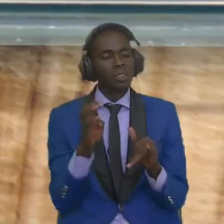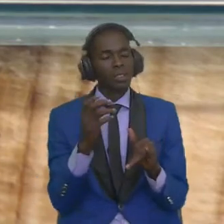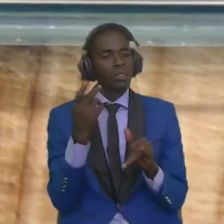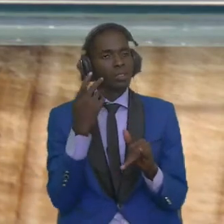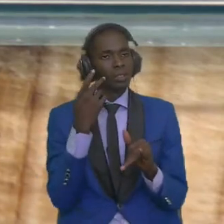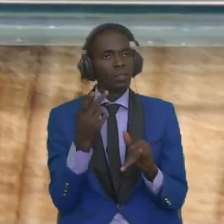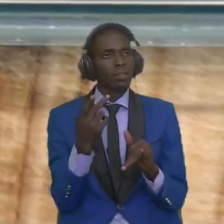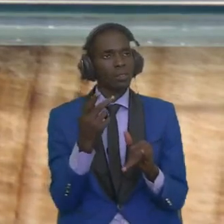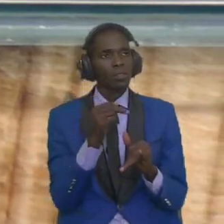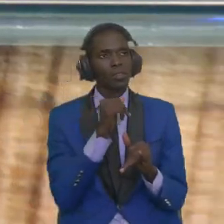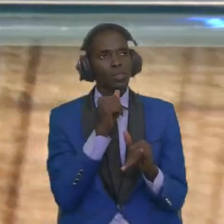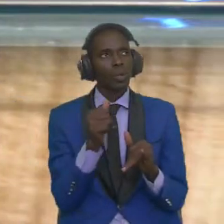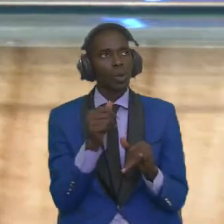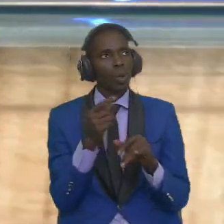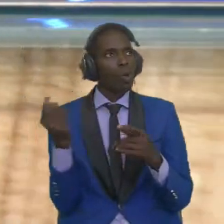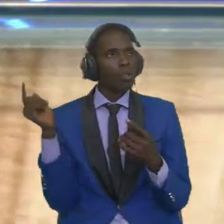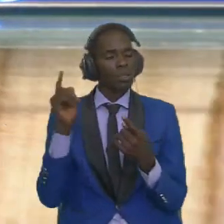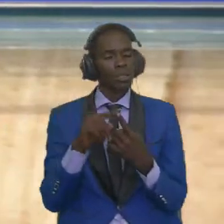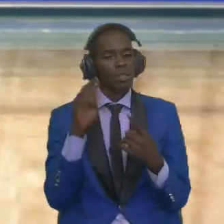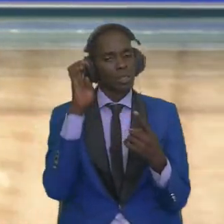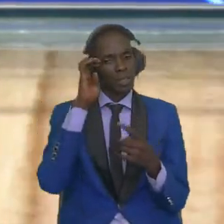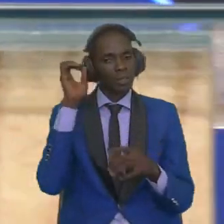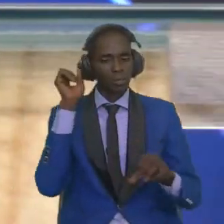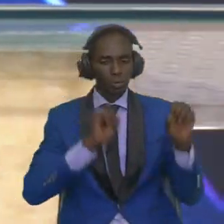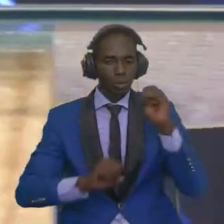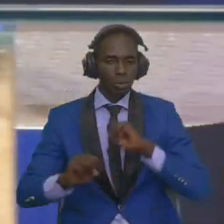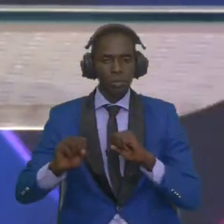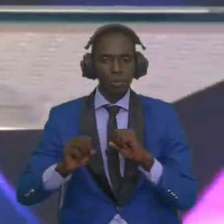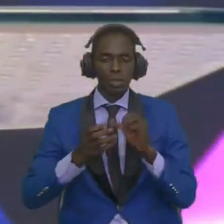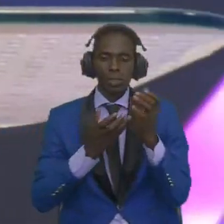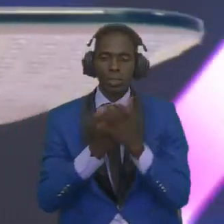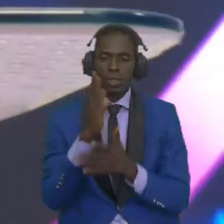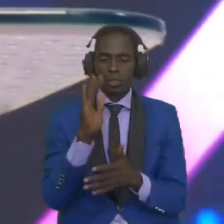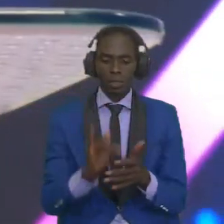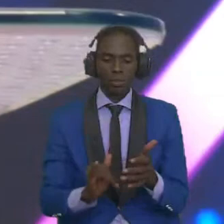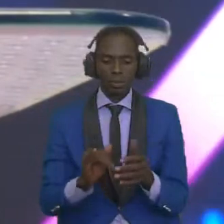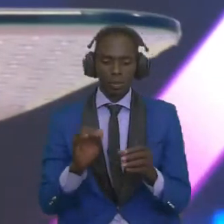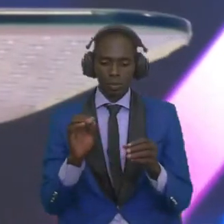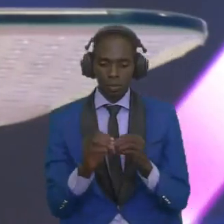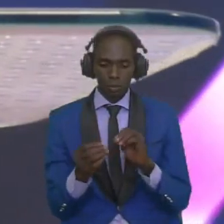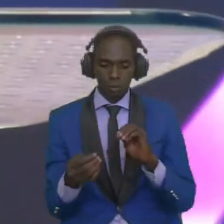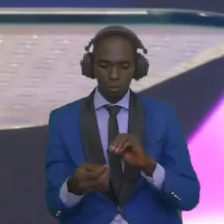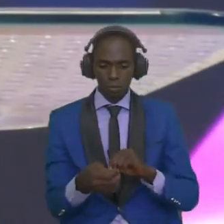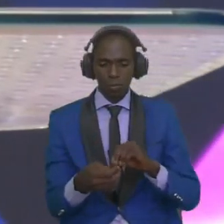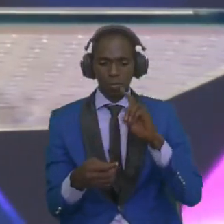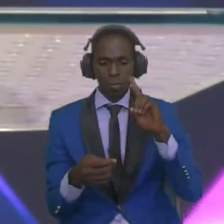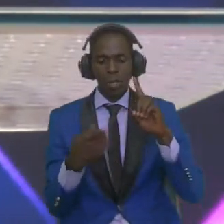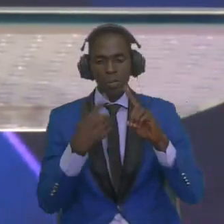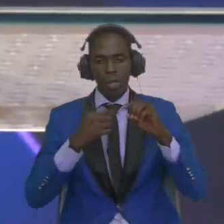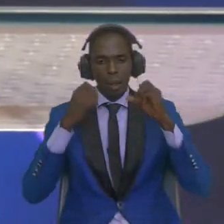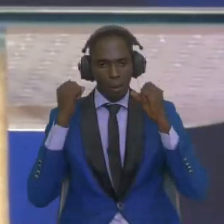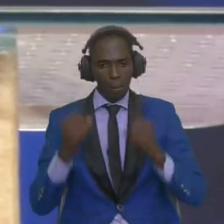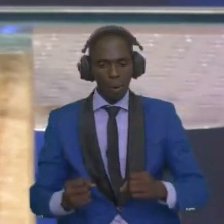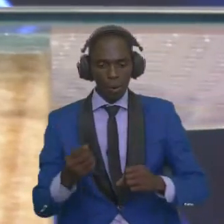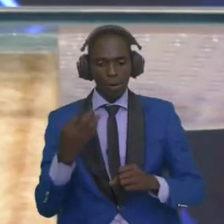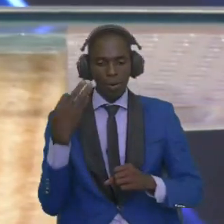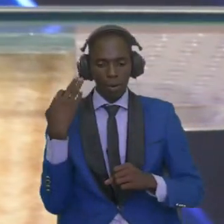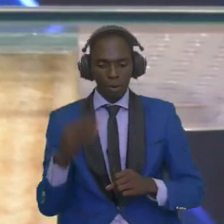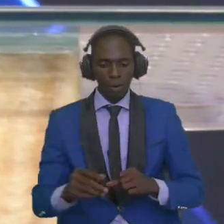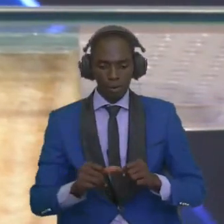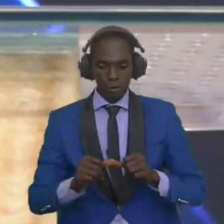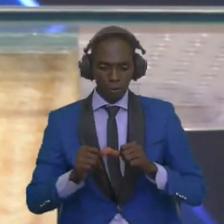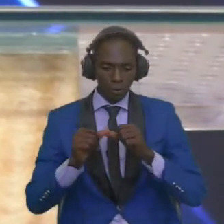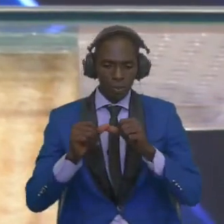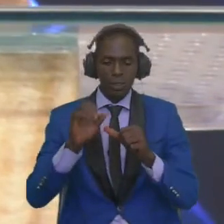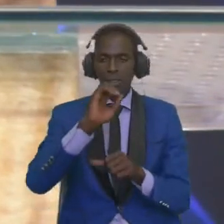strive lawfully. The power of strengthening grace in his renewed servant.